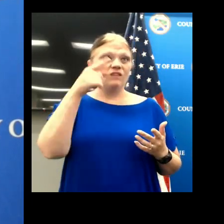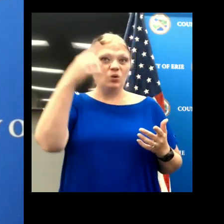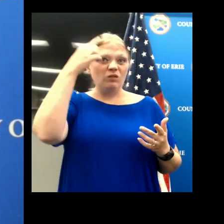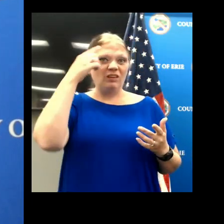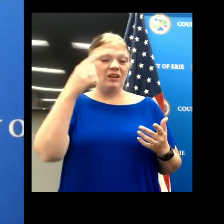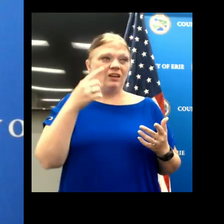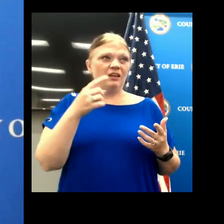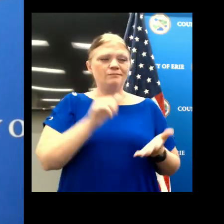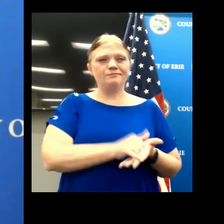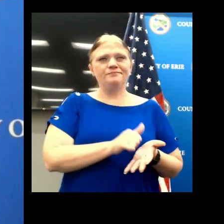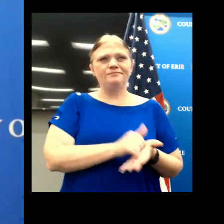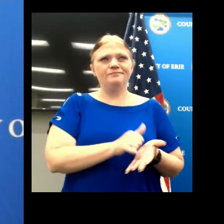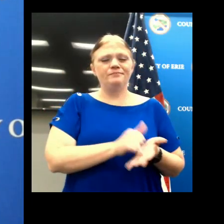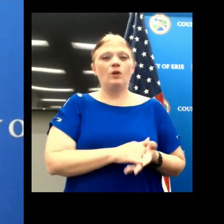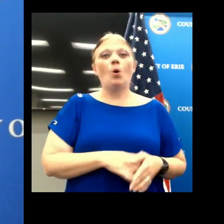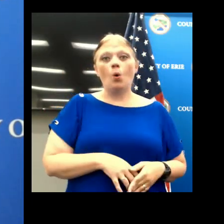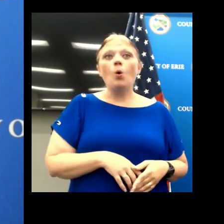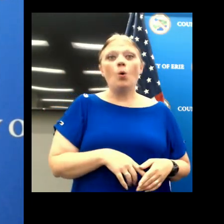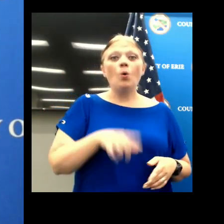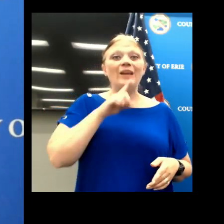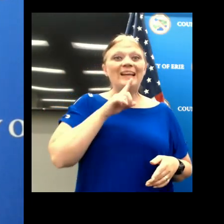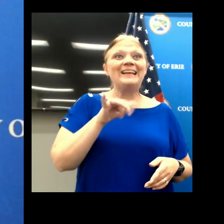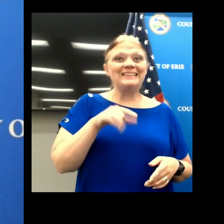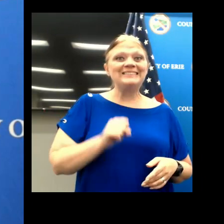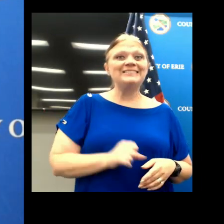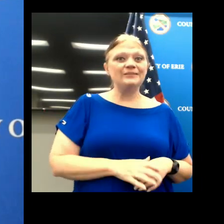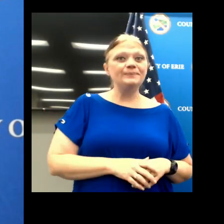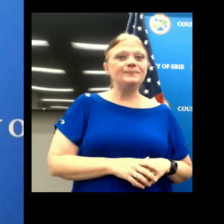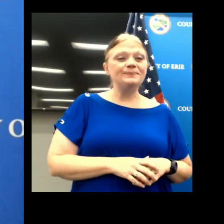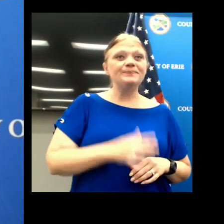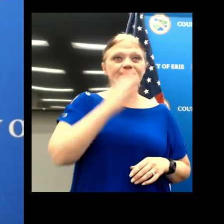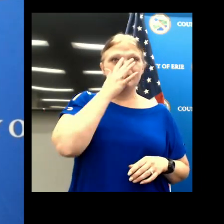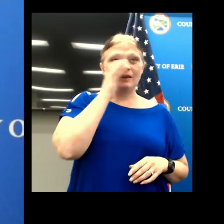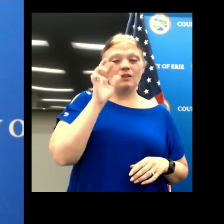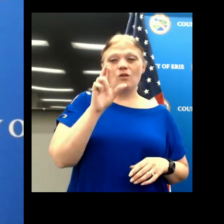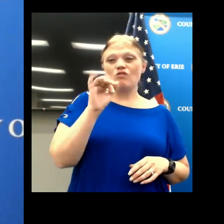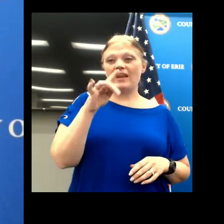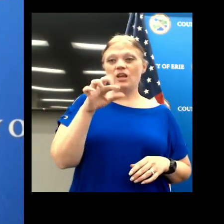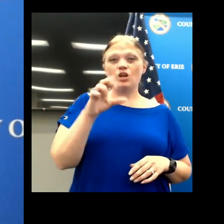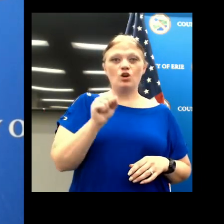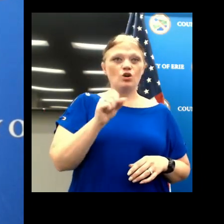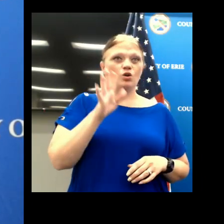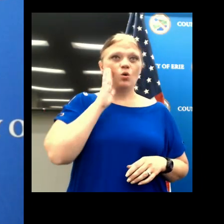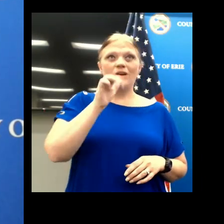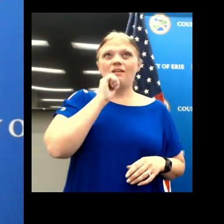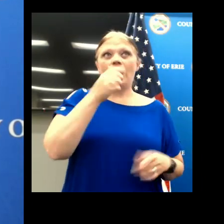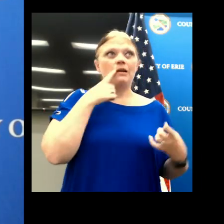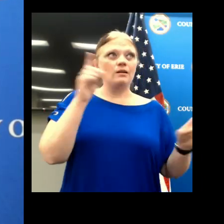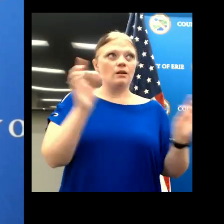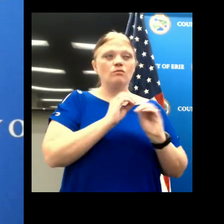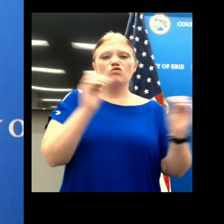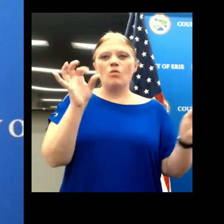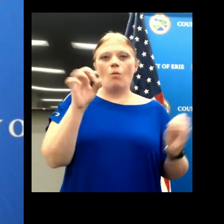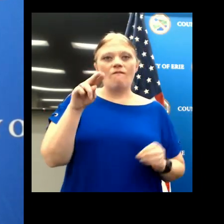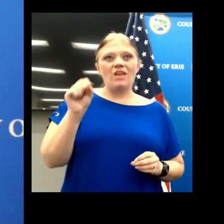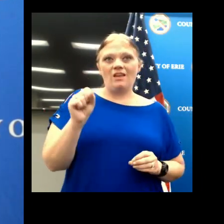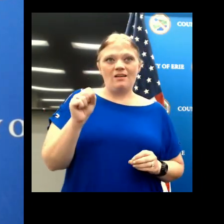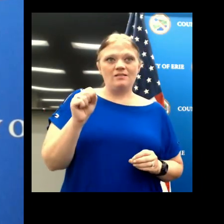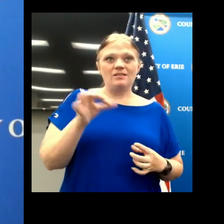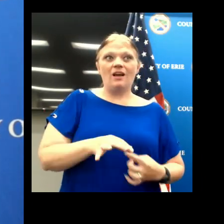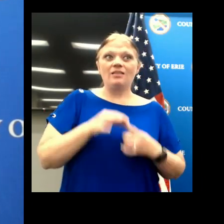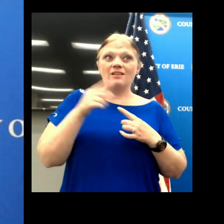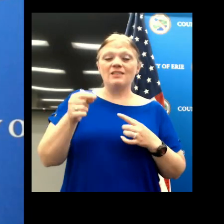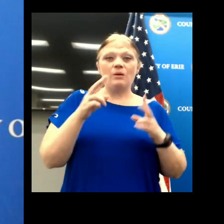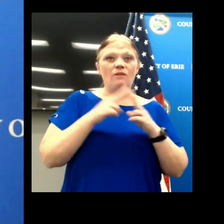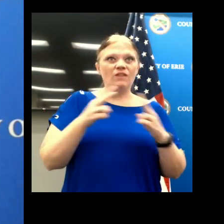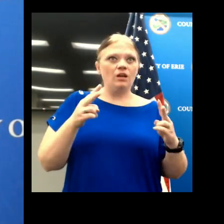a possibility, it is a possibility. The Raiders would not have announced no fans unless they were